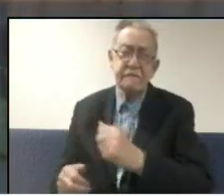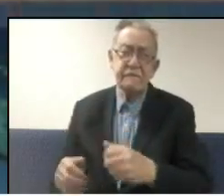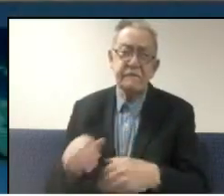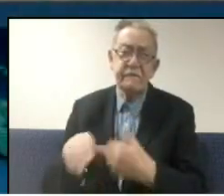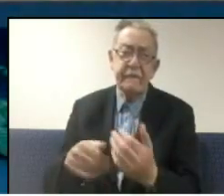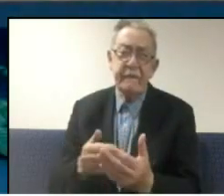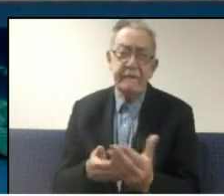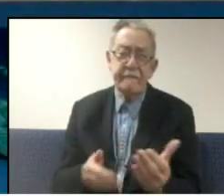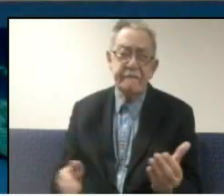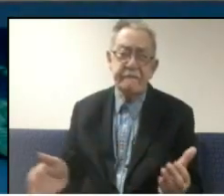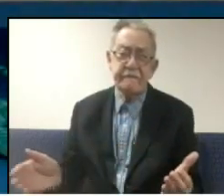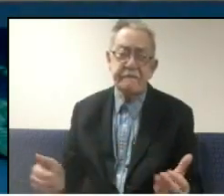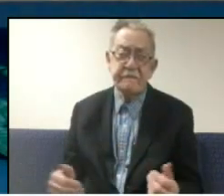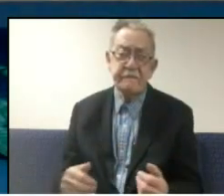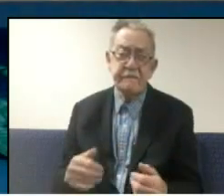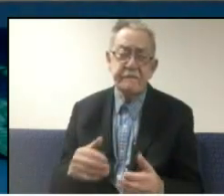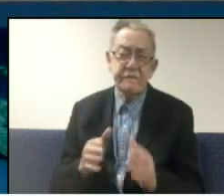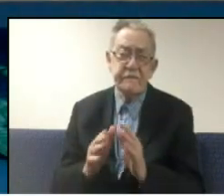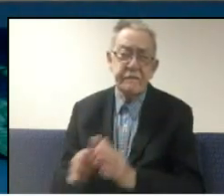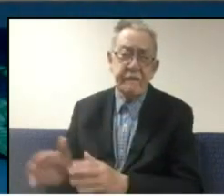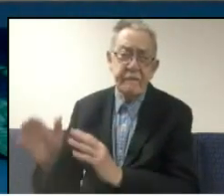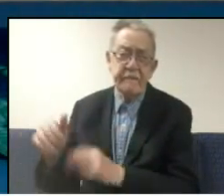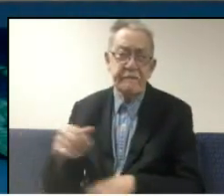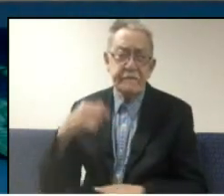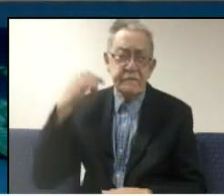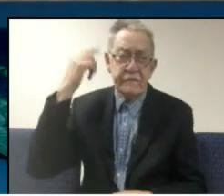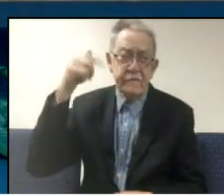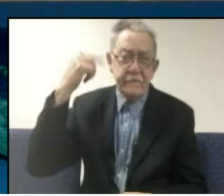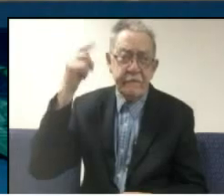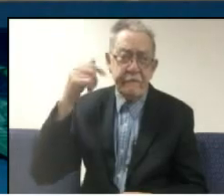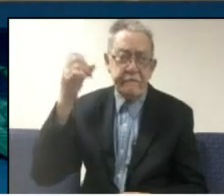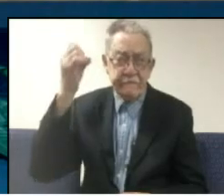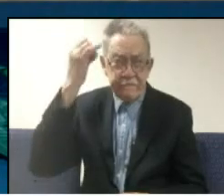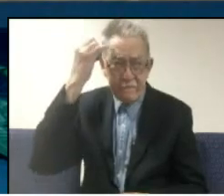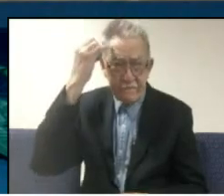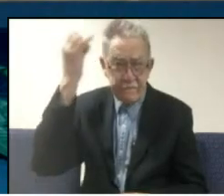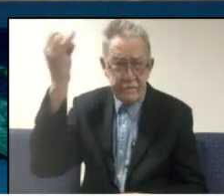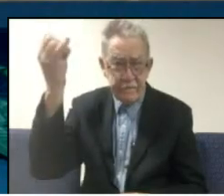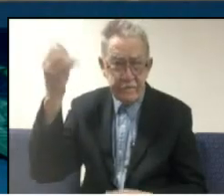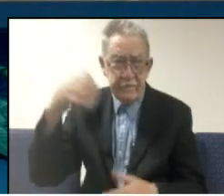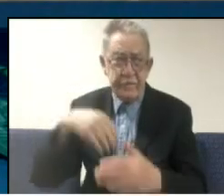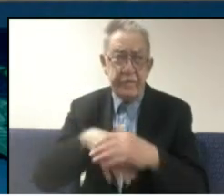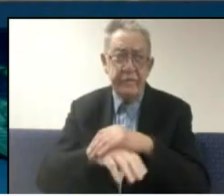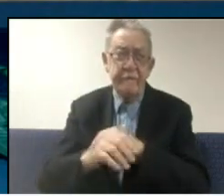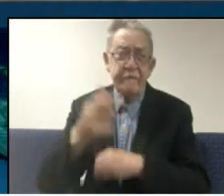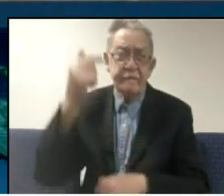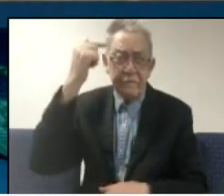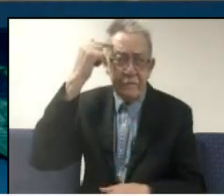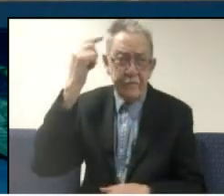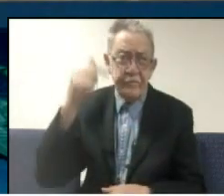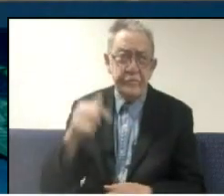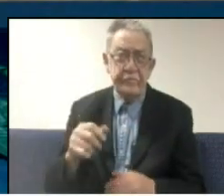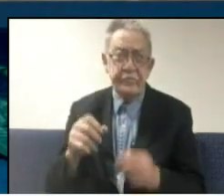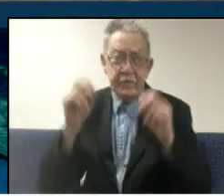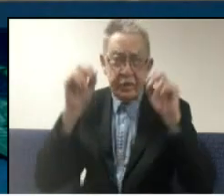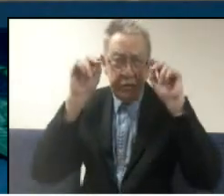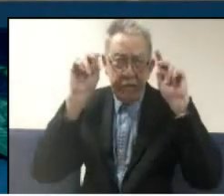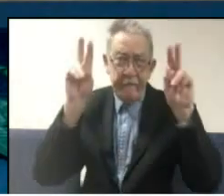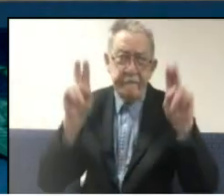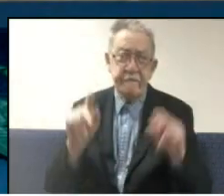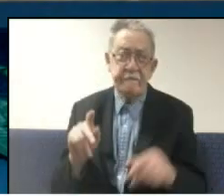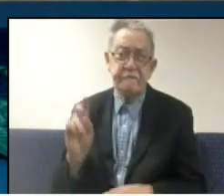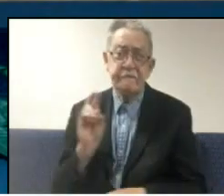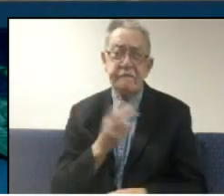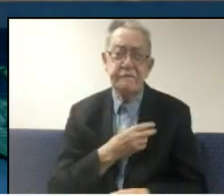this crazy idea in our mind. He begins to awaken us to something we've